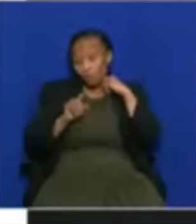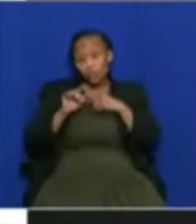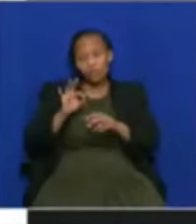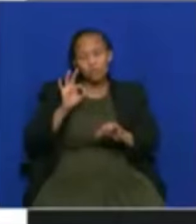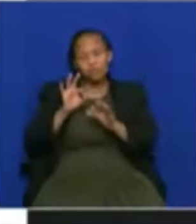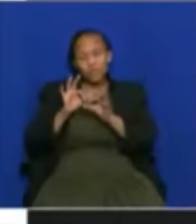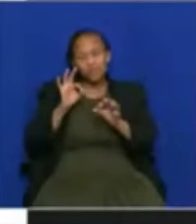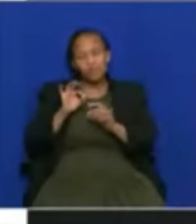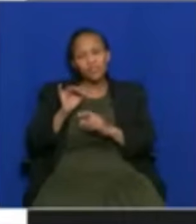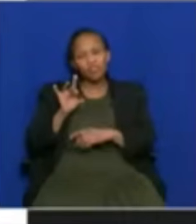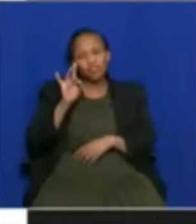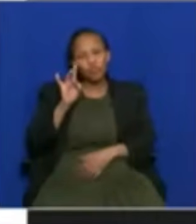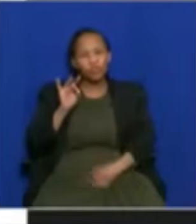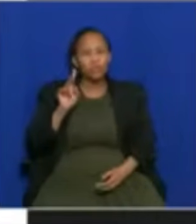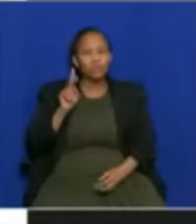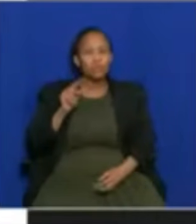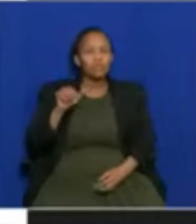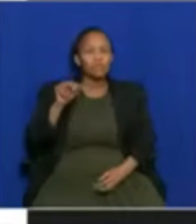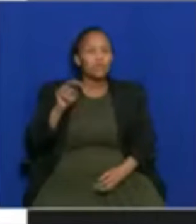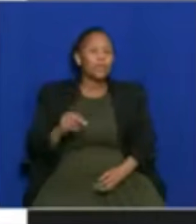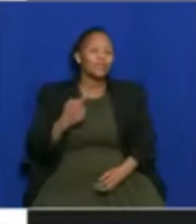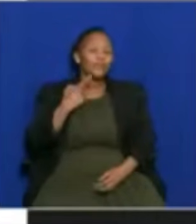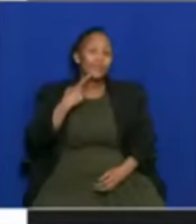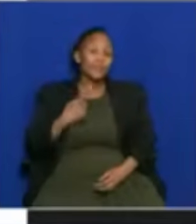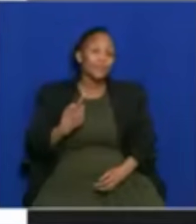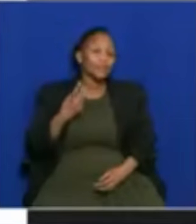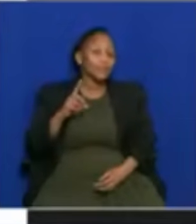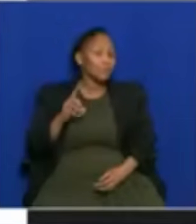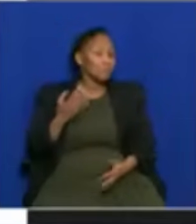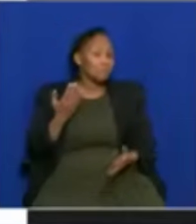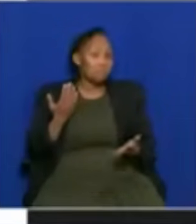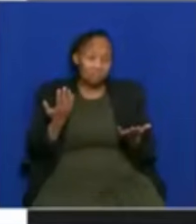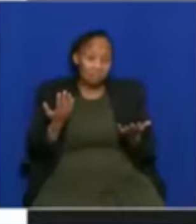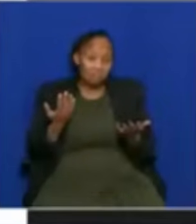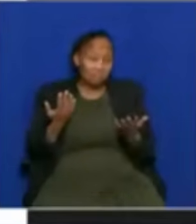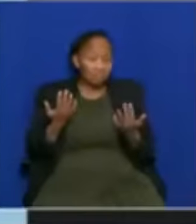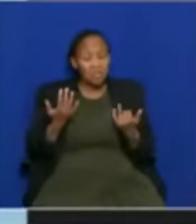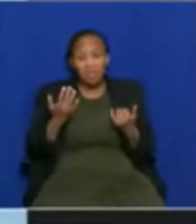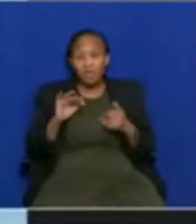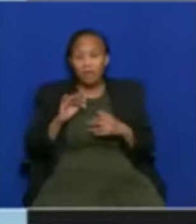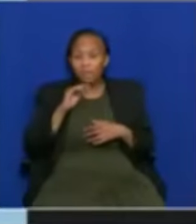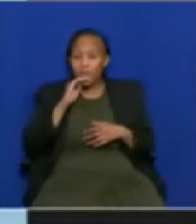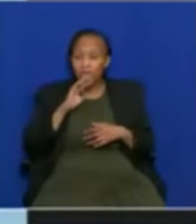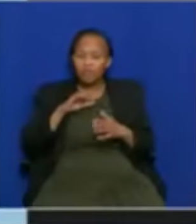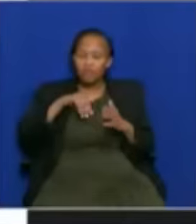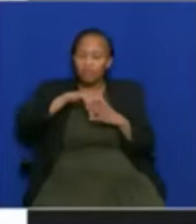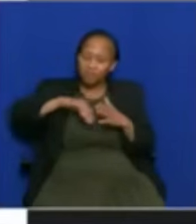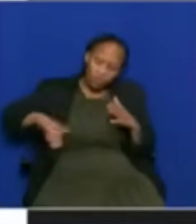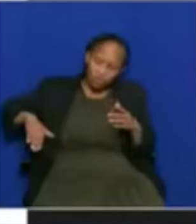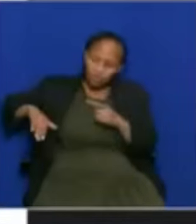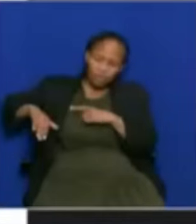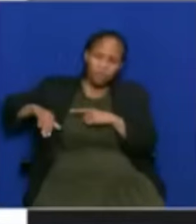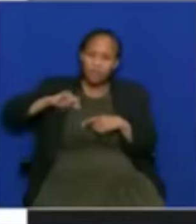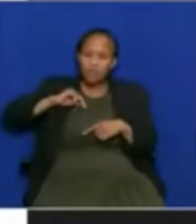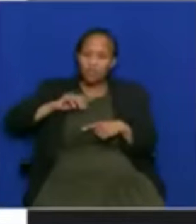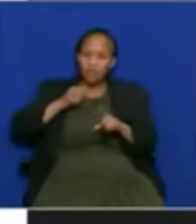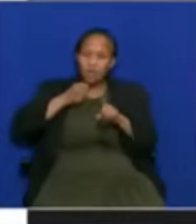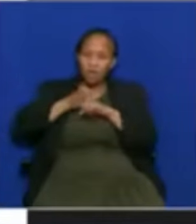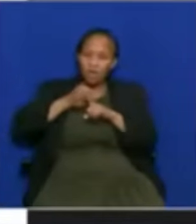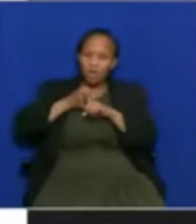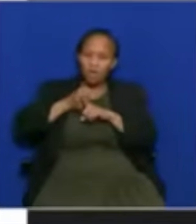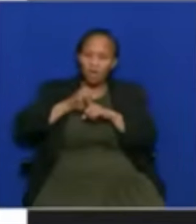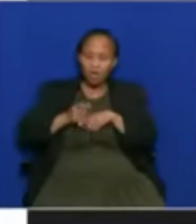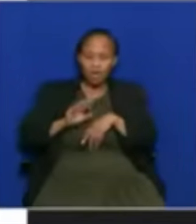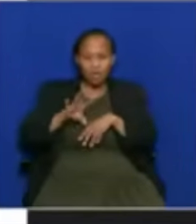this may well have been about his exclusion. You were punting for him. Taking issue in